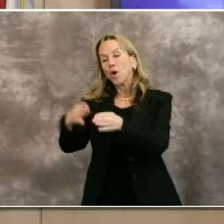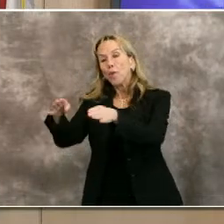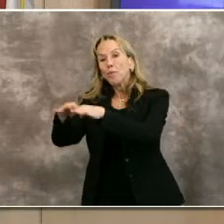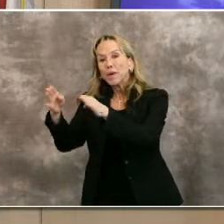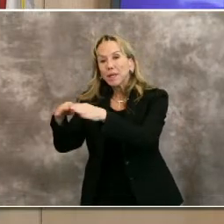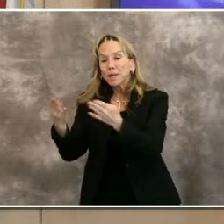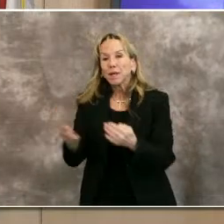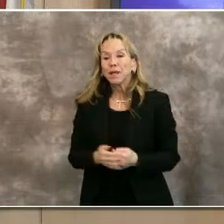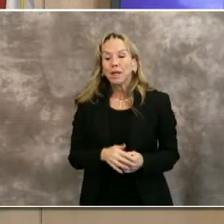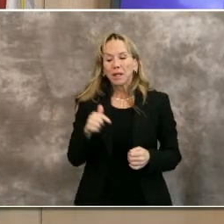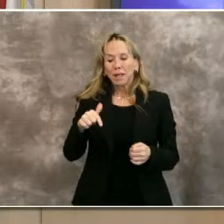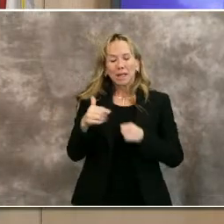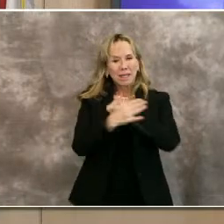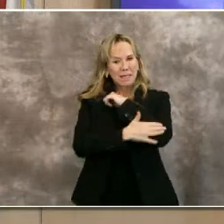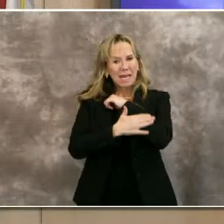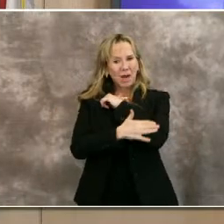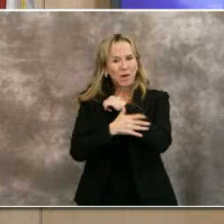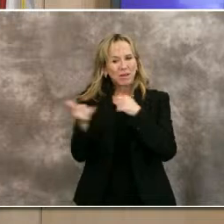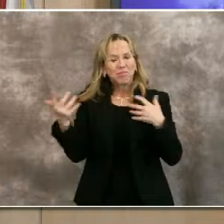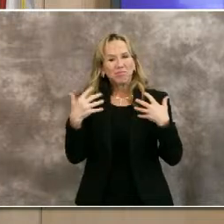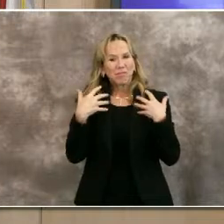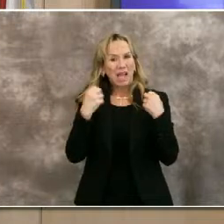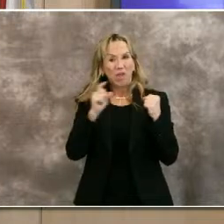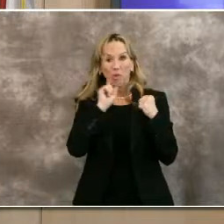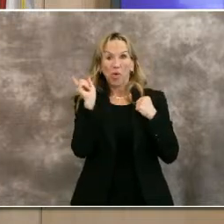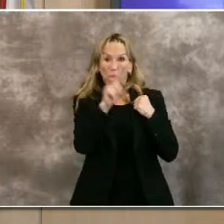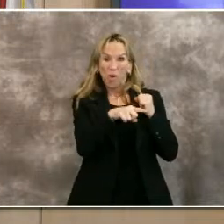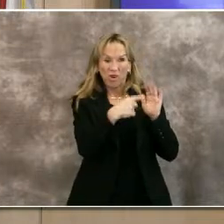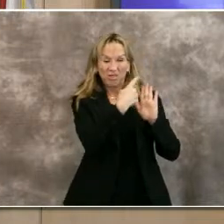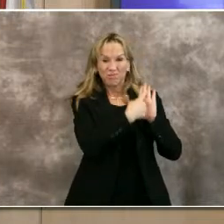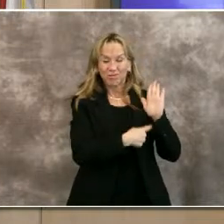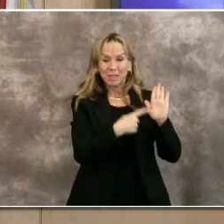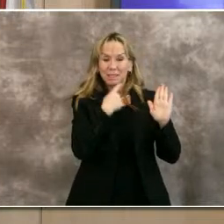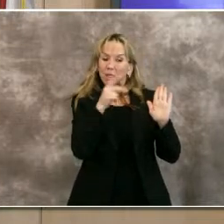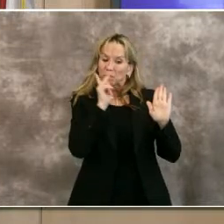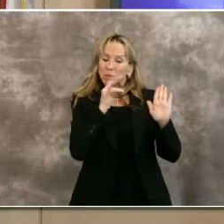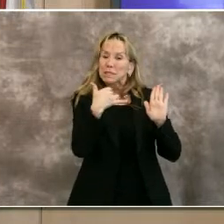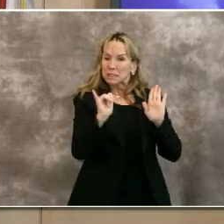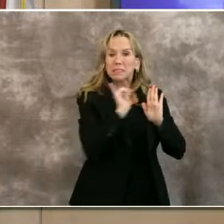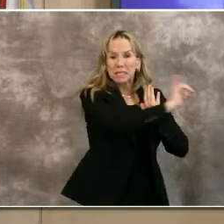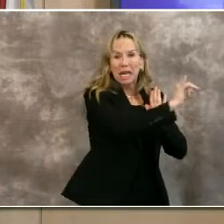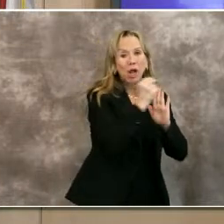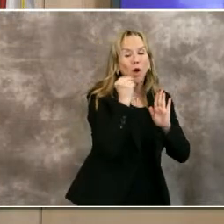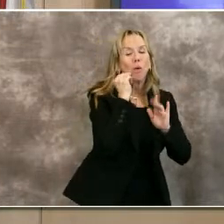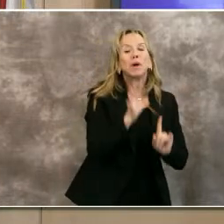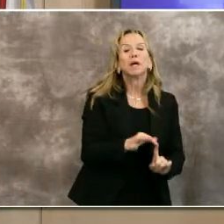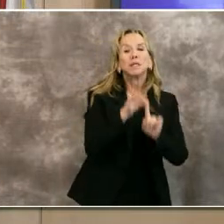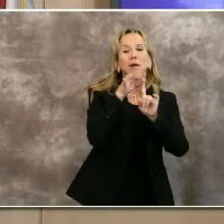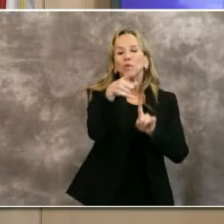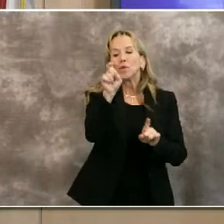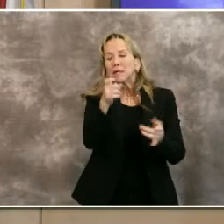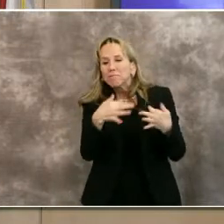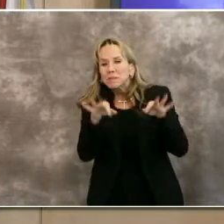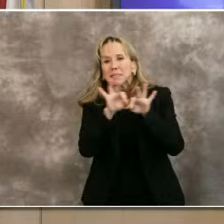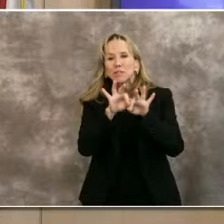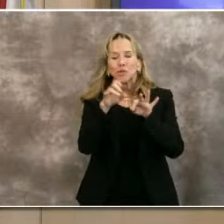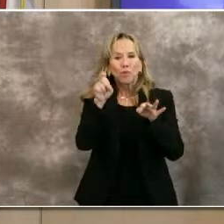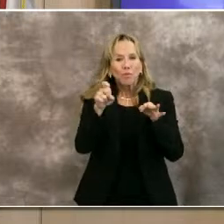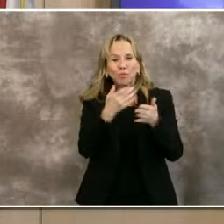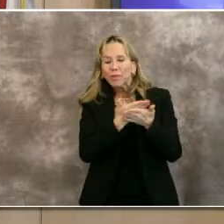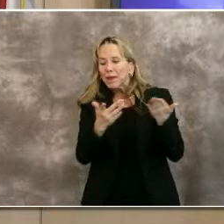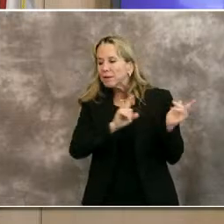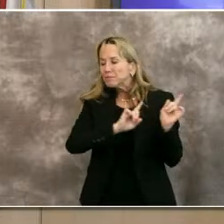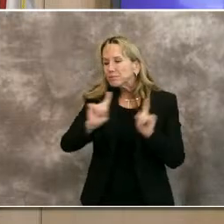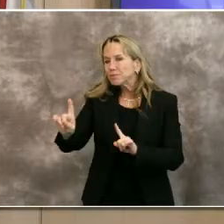county health order still says that people are required to stay home except for essential needs, visiting approved businesses,